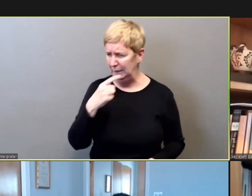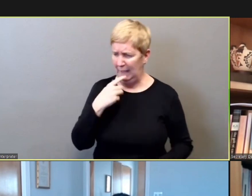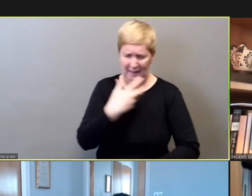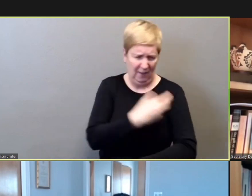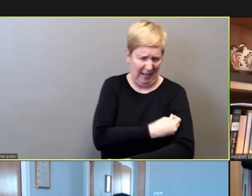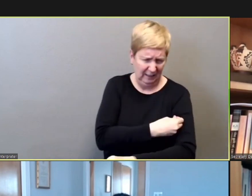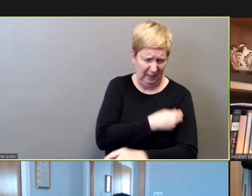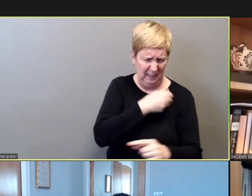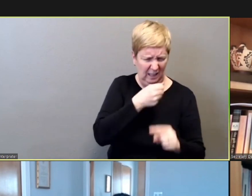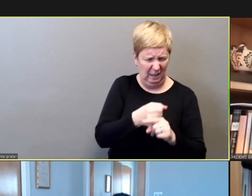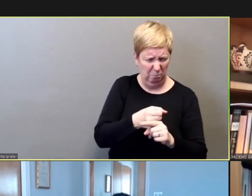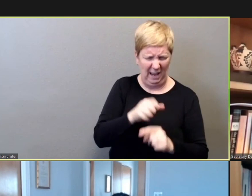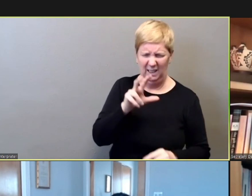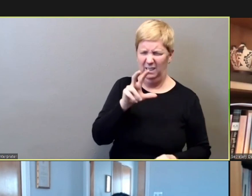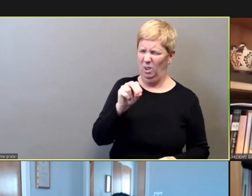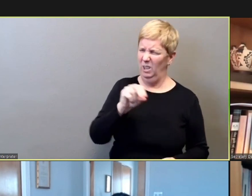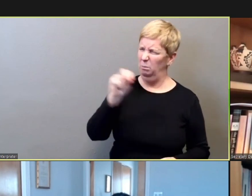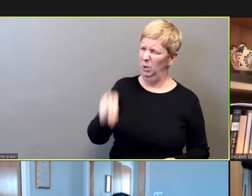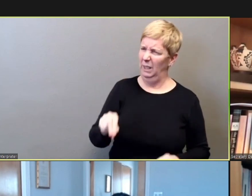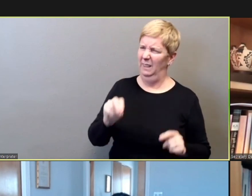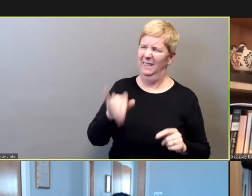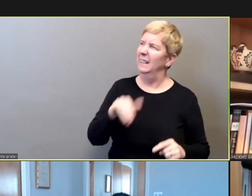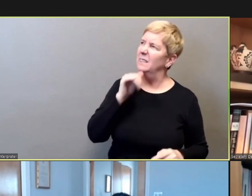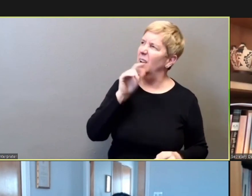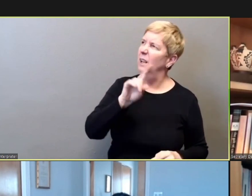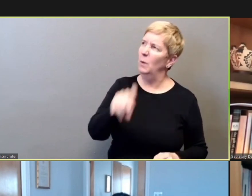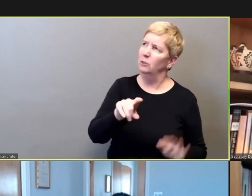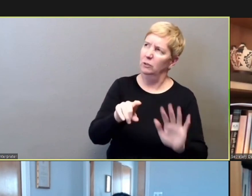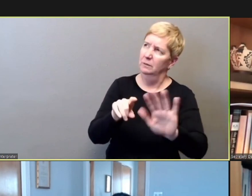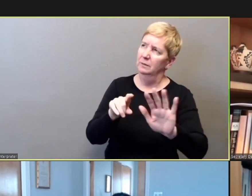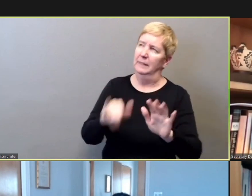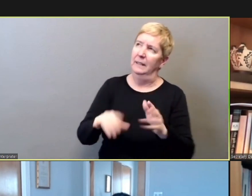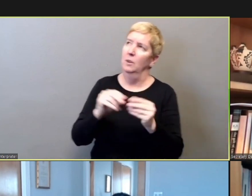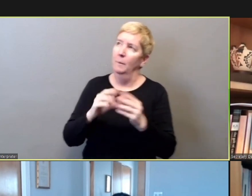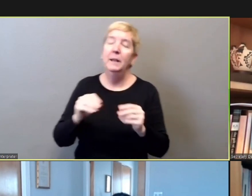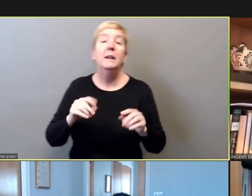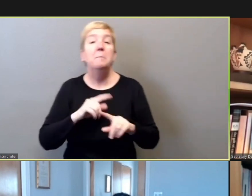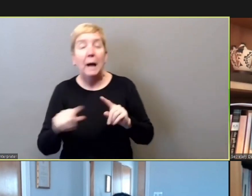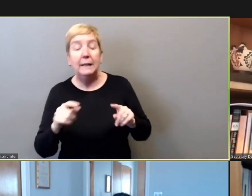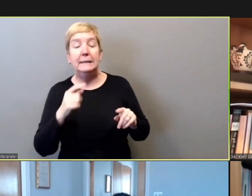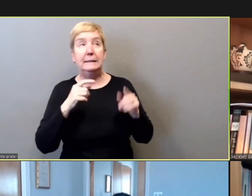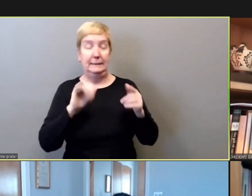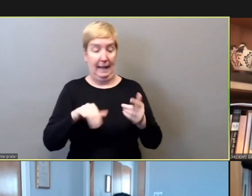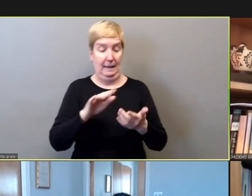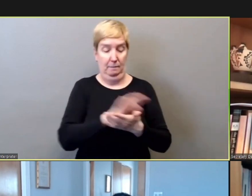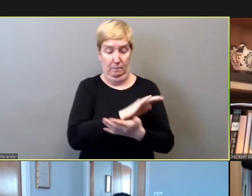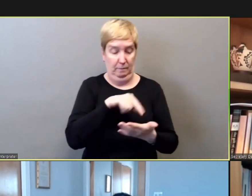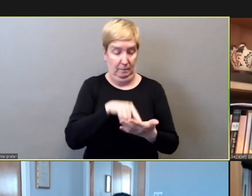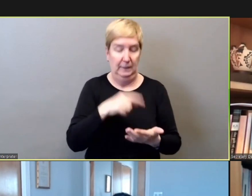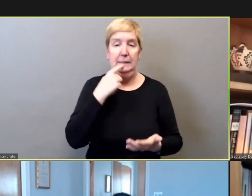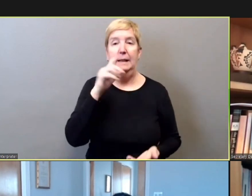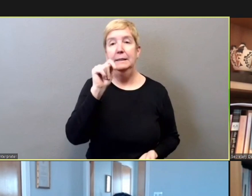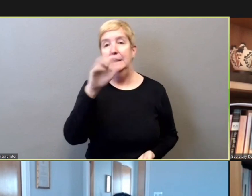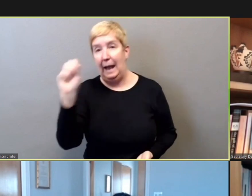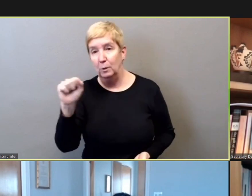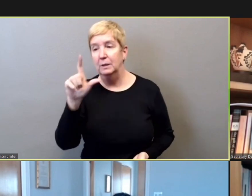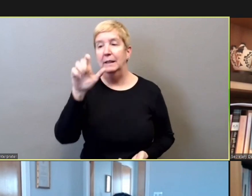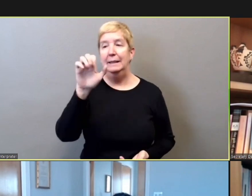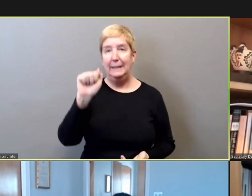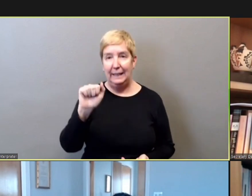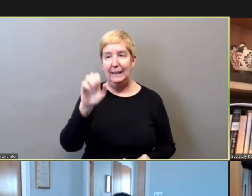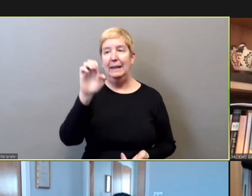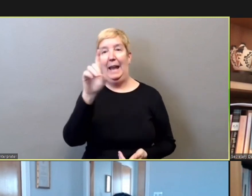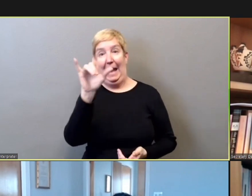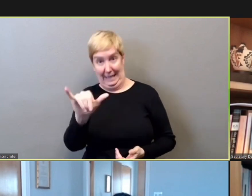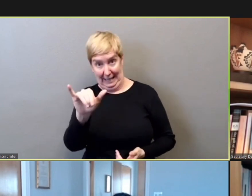But that's not my question, that's just a comment. My question is, it notes that Taos, Eddy, Lee, and Grant counties have accelerating growth,